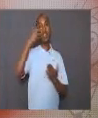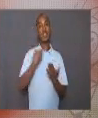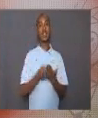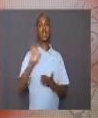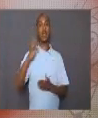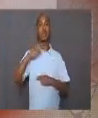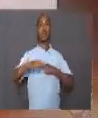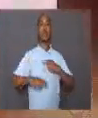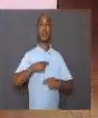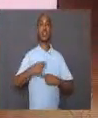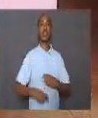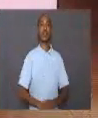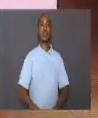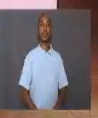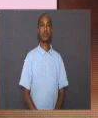of reaction.